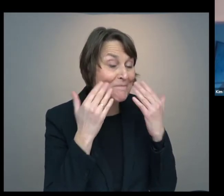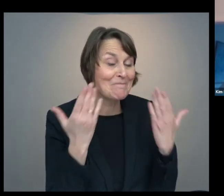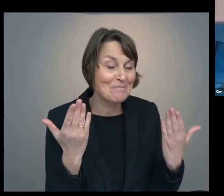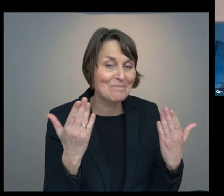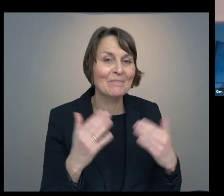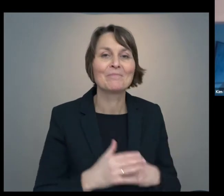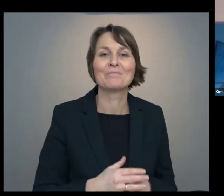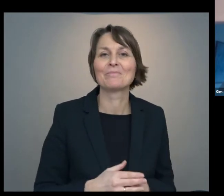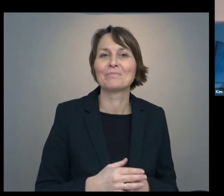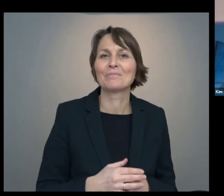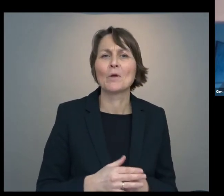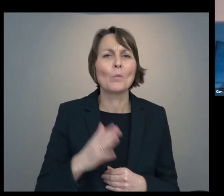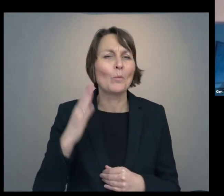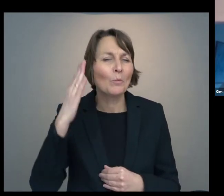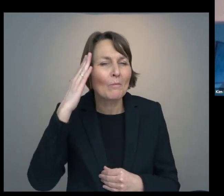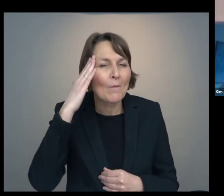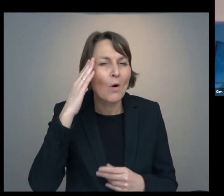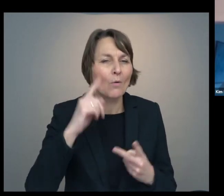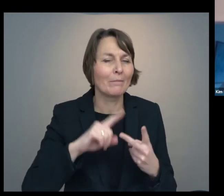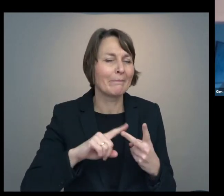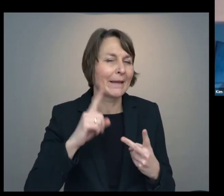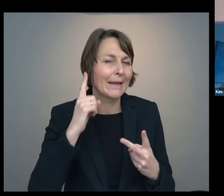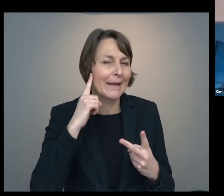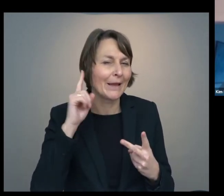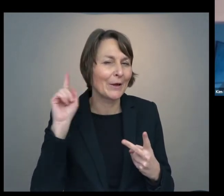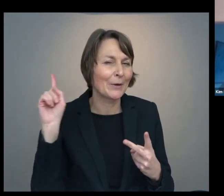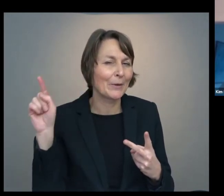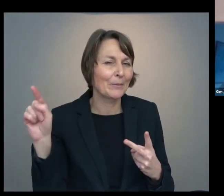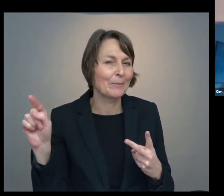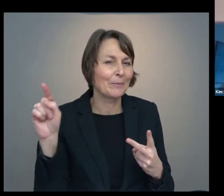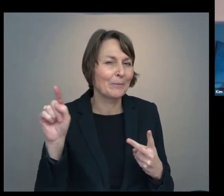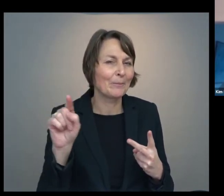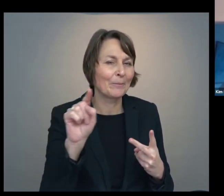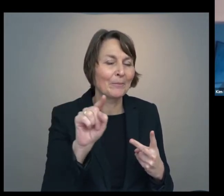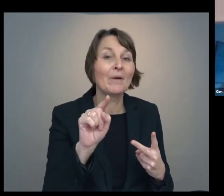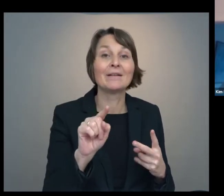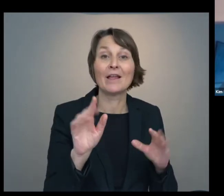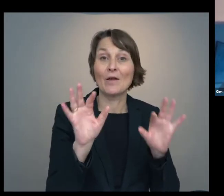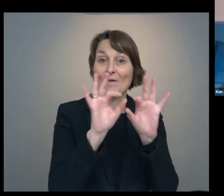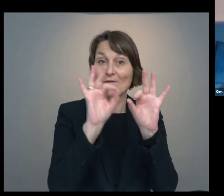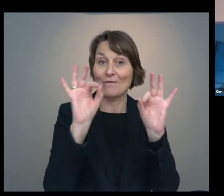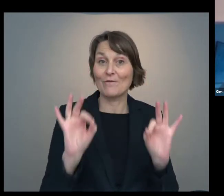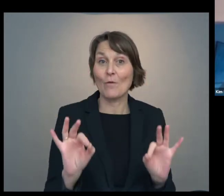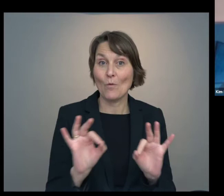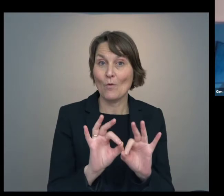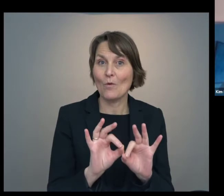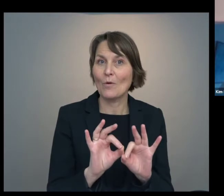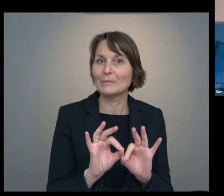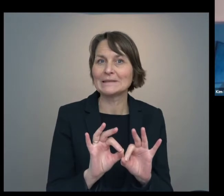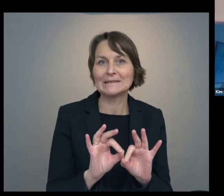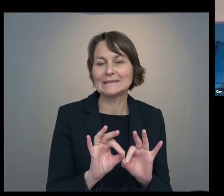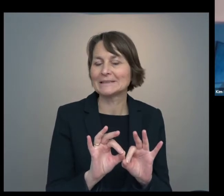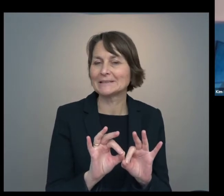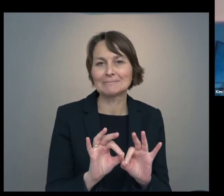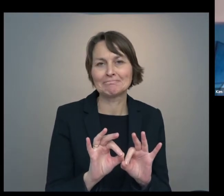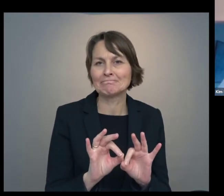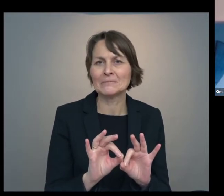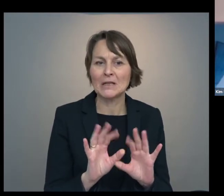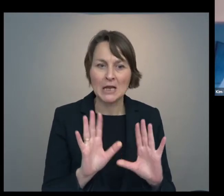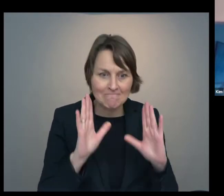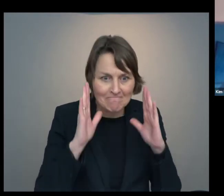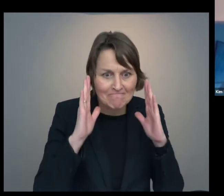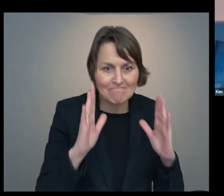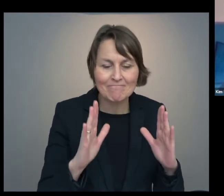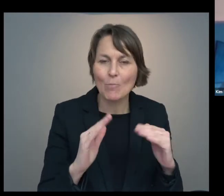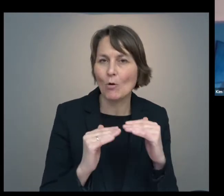you'd be glad to hear that that, like, we know and we've heard and we recognize that forms has not received the